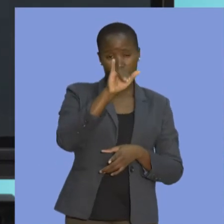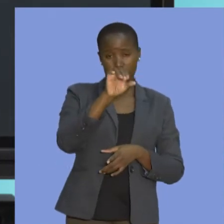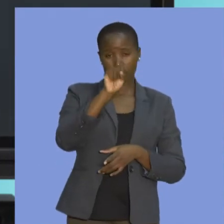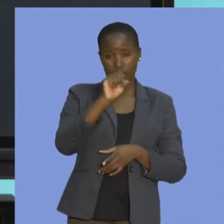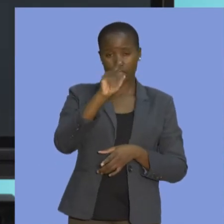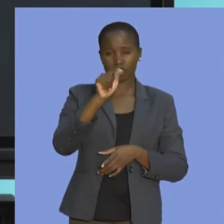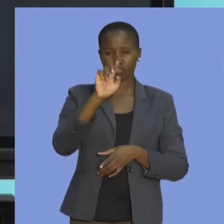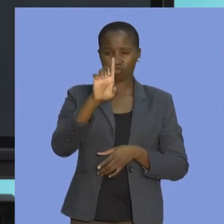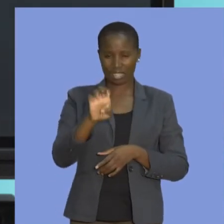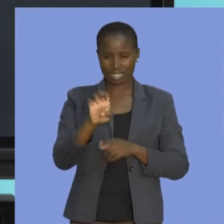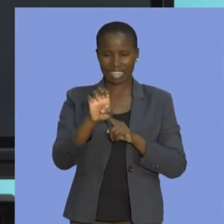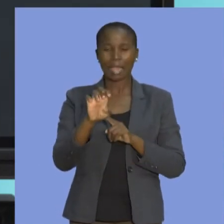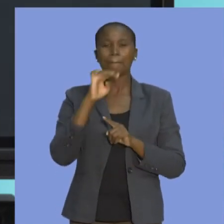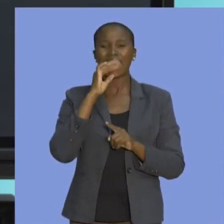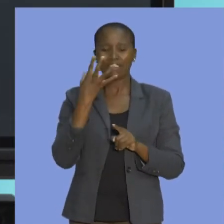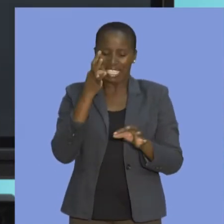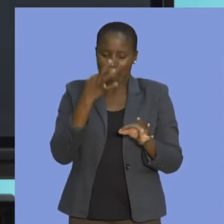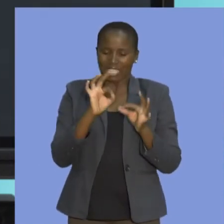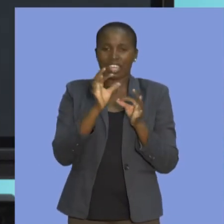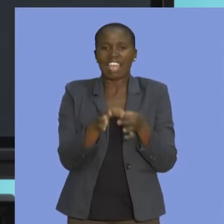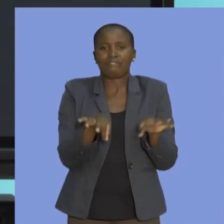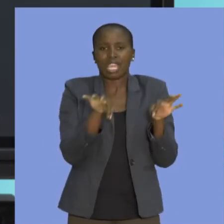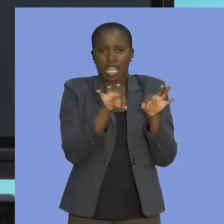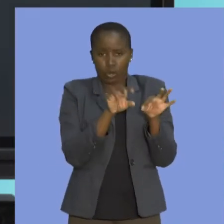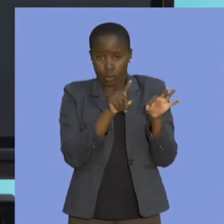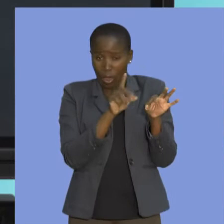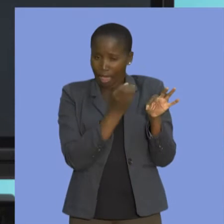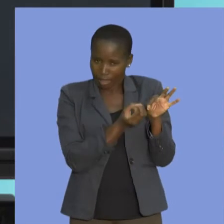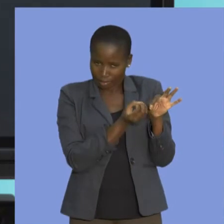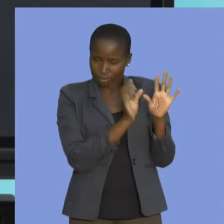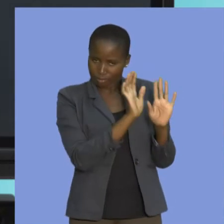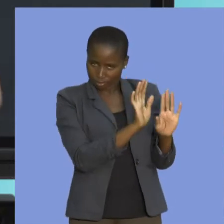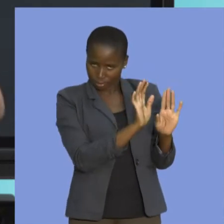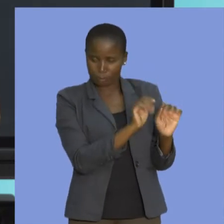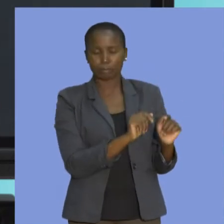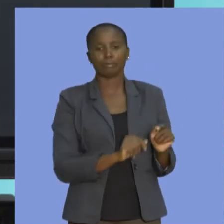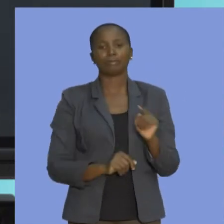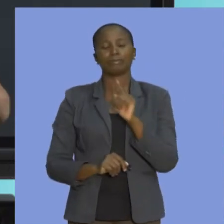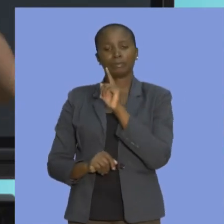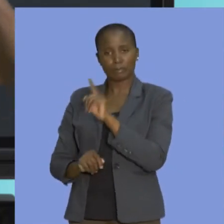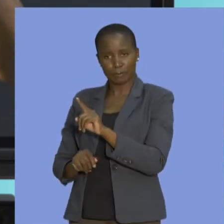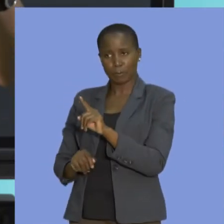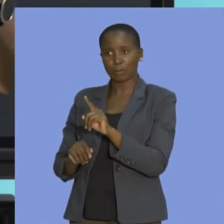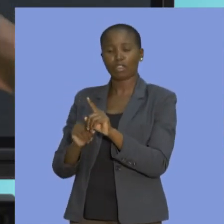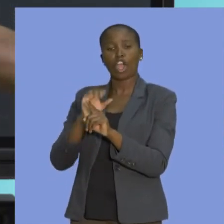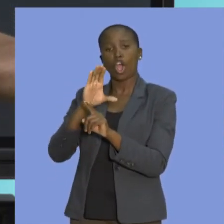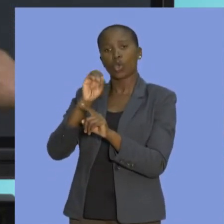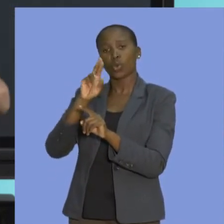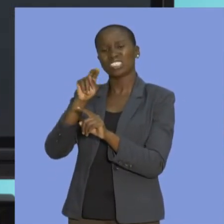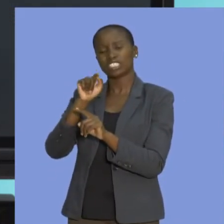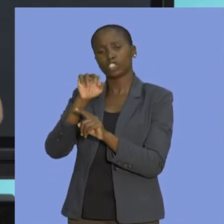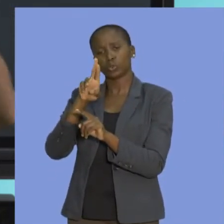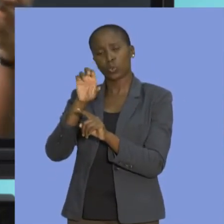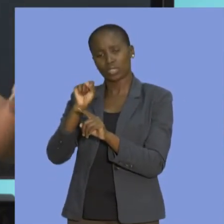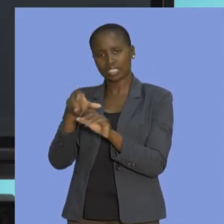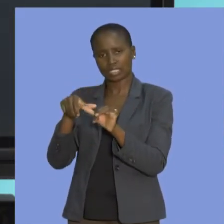value. Okay, fantastic. That's the difference between discrete and continuous. I'll be using that